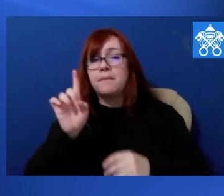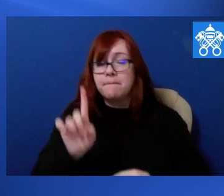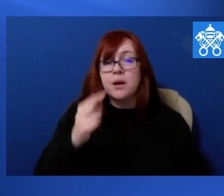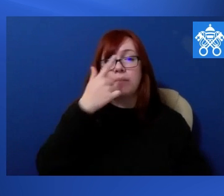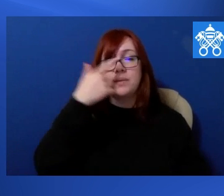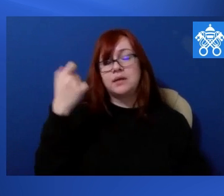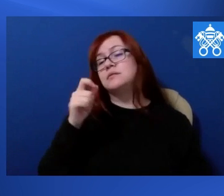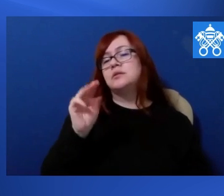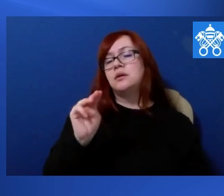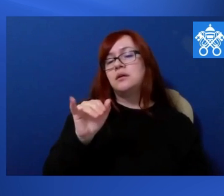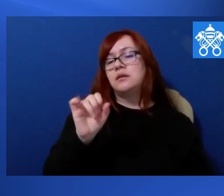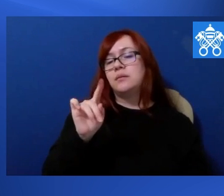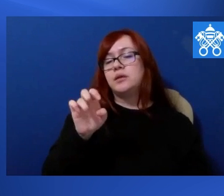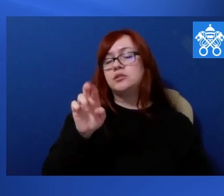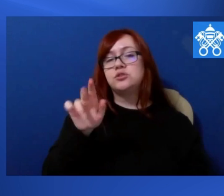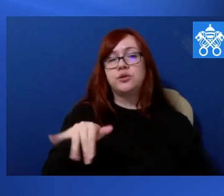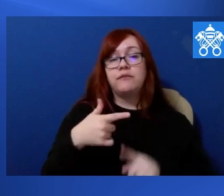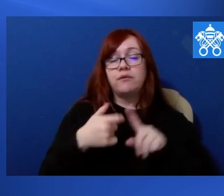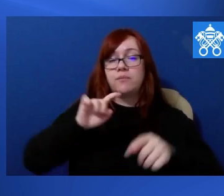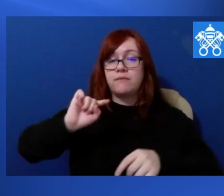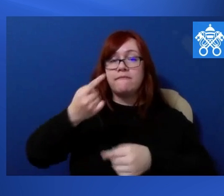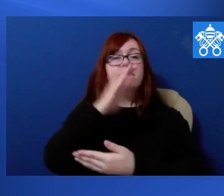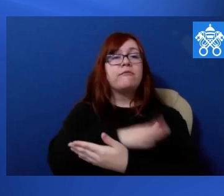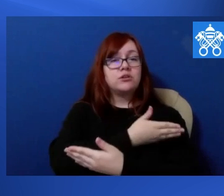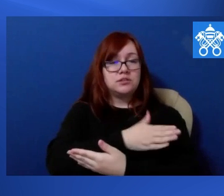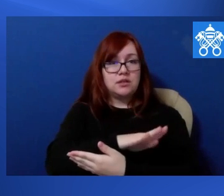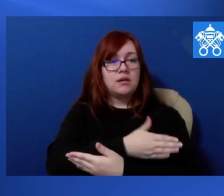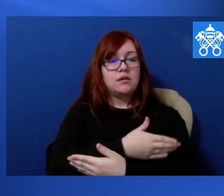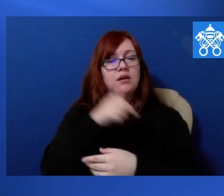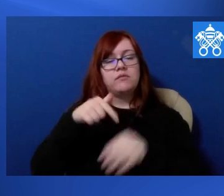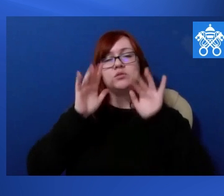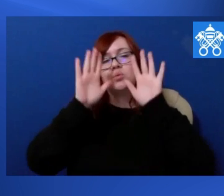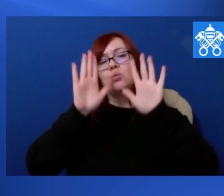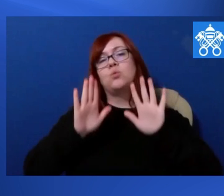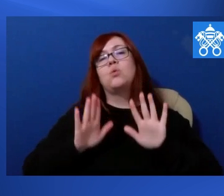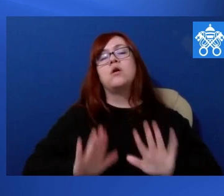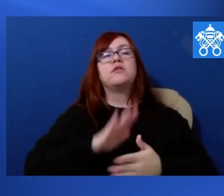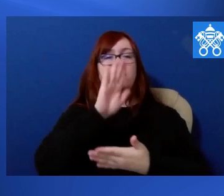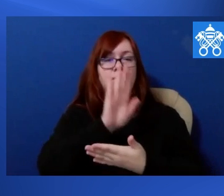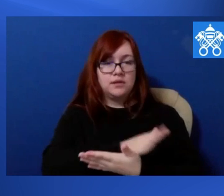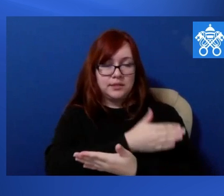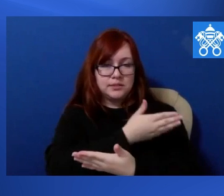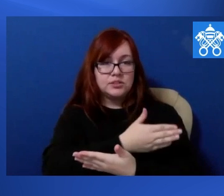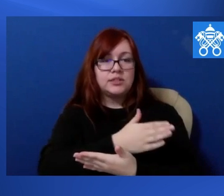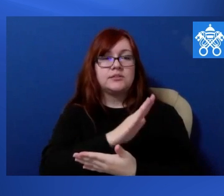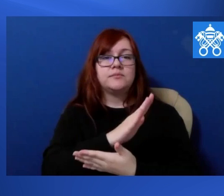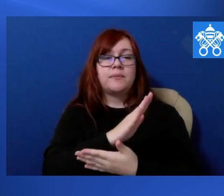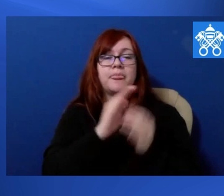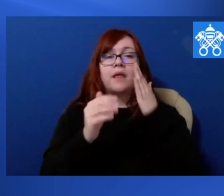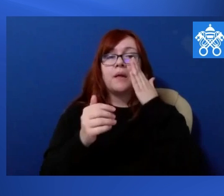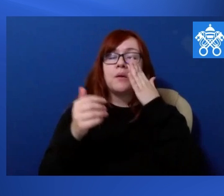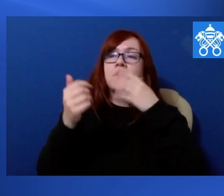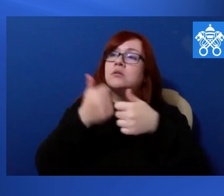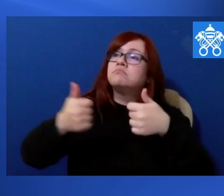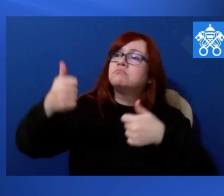of the first psalm expressed like this, wonderful exchange. The Creator took